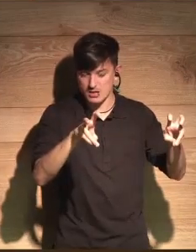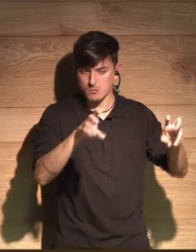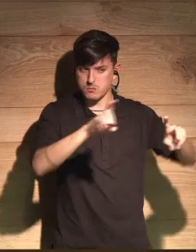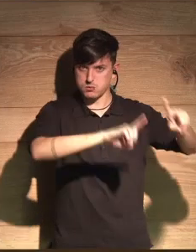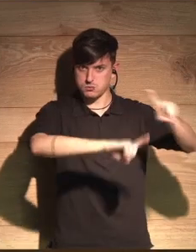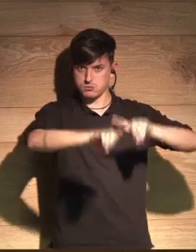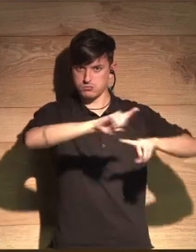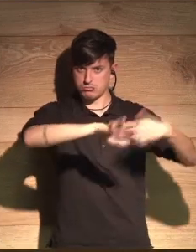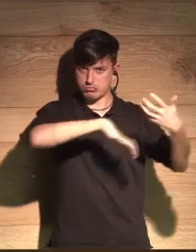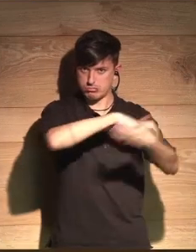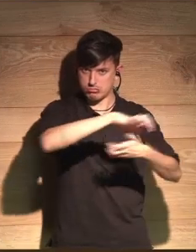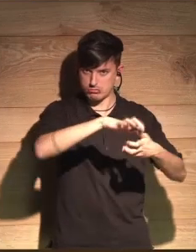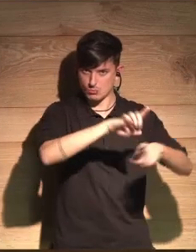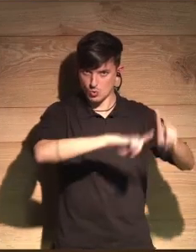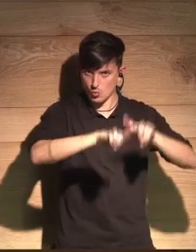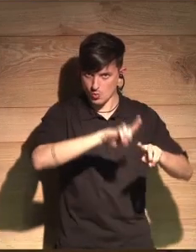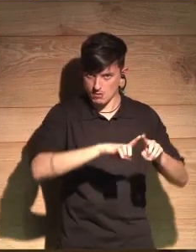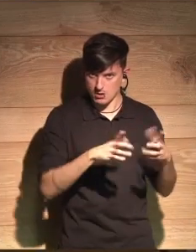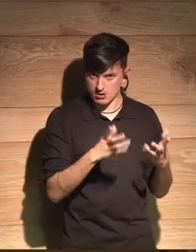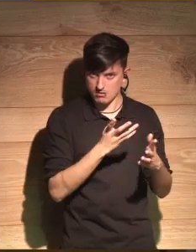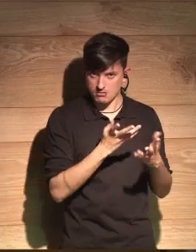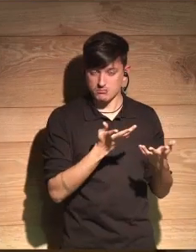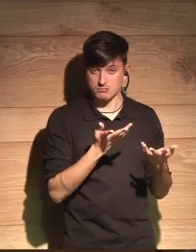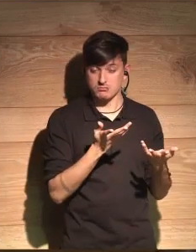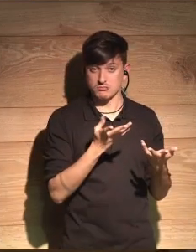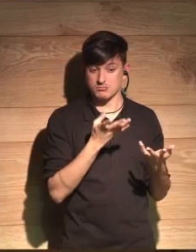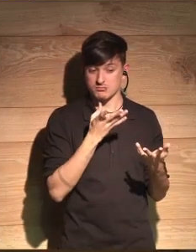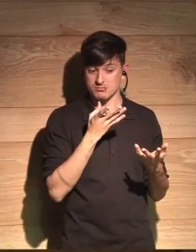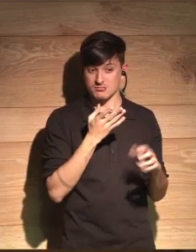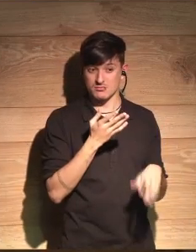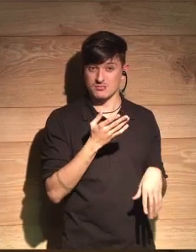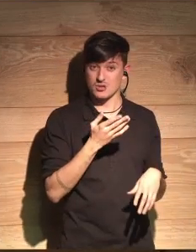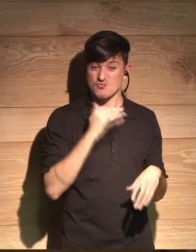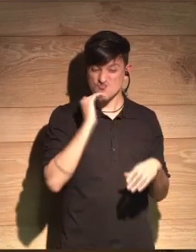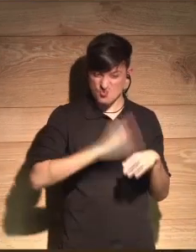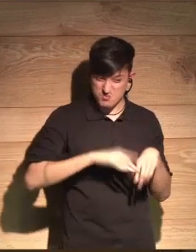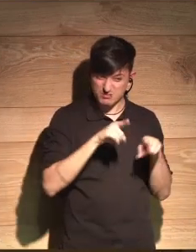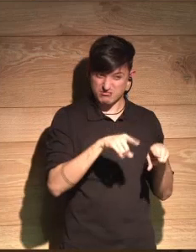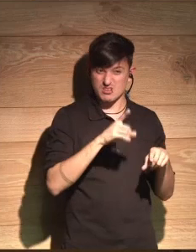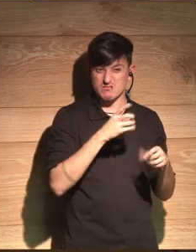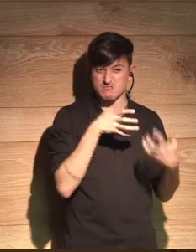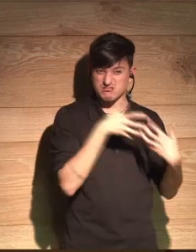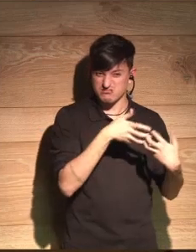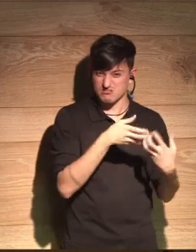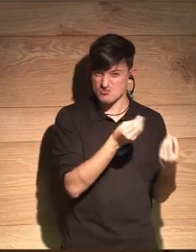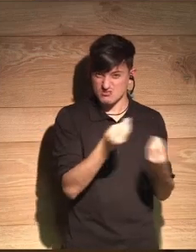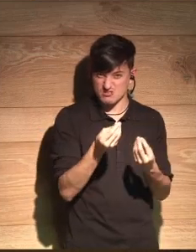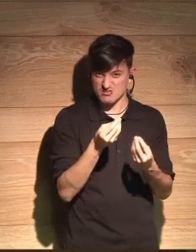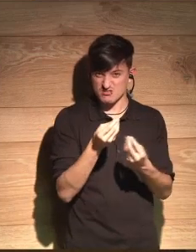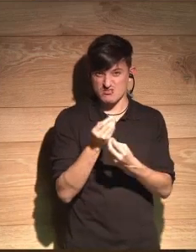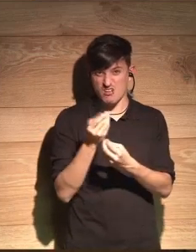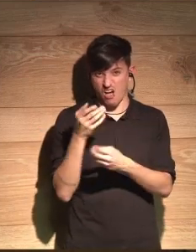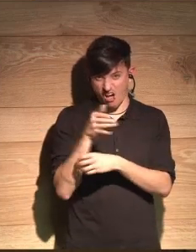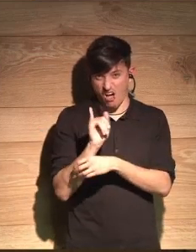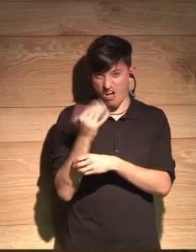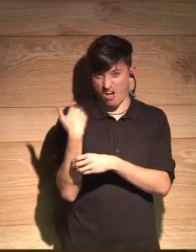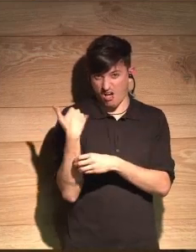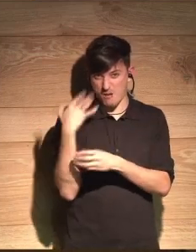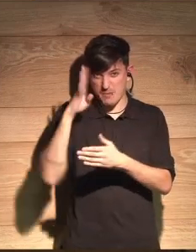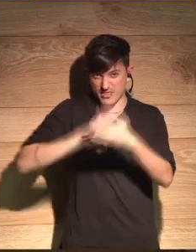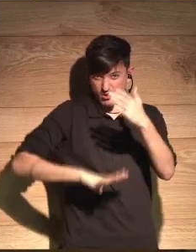it is highly troublesome topic. It has generated a lot of battles, one of them in Barcelona,